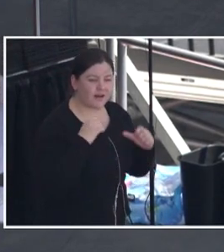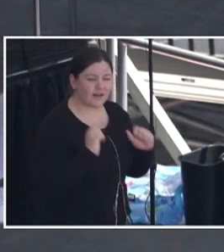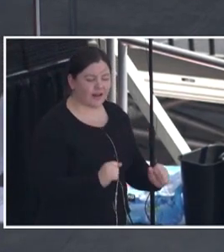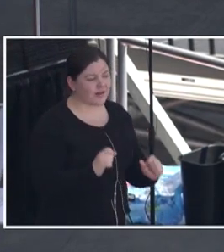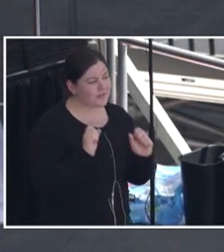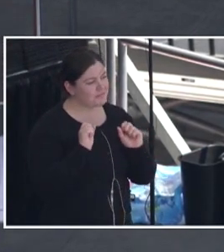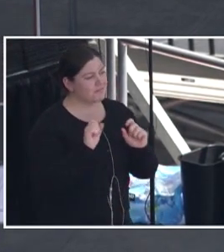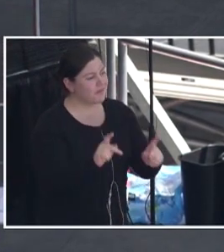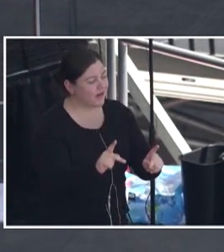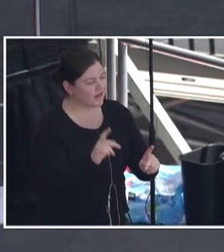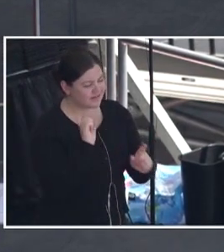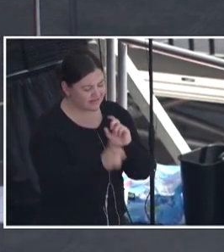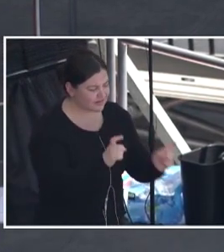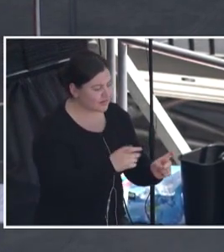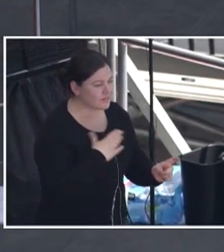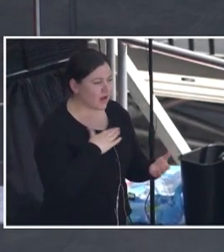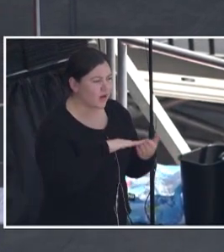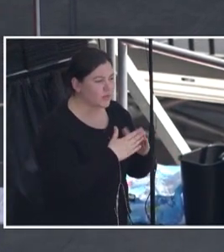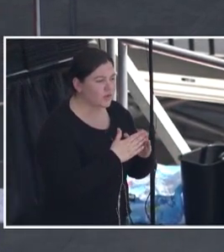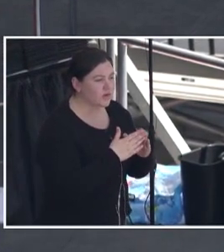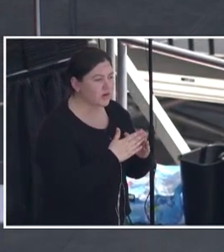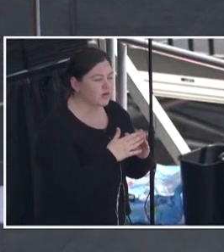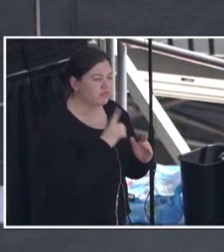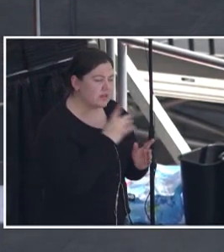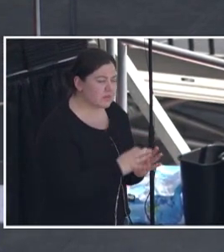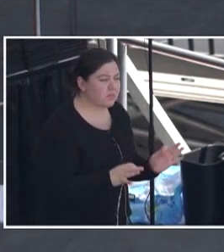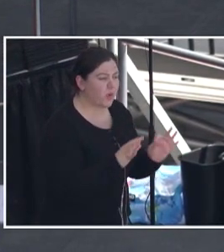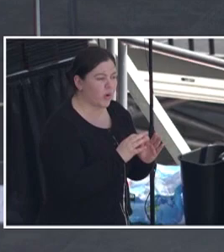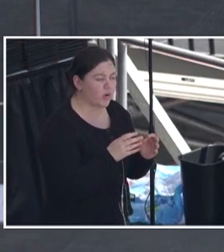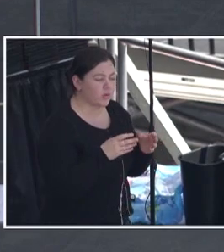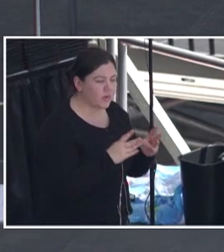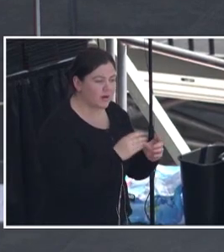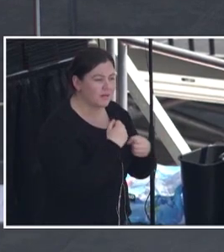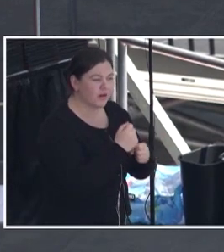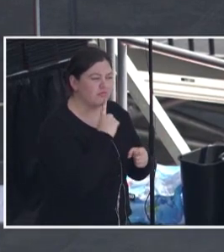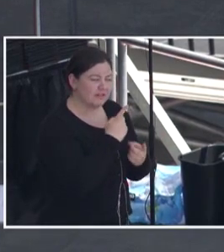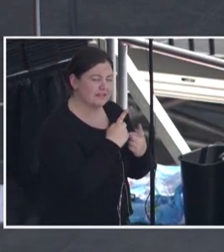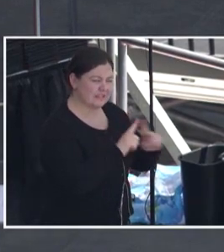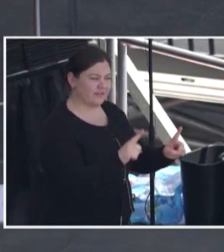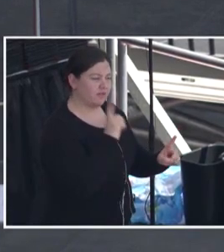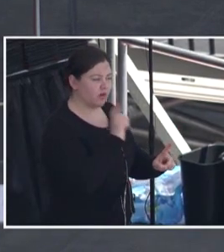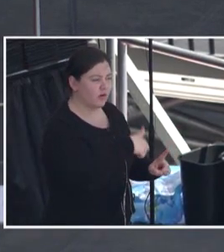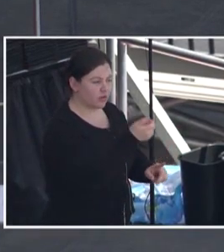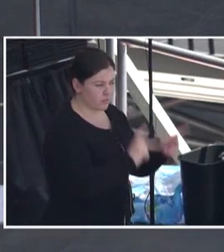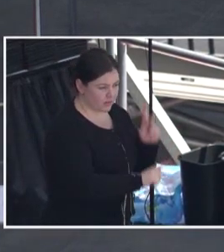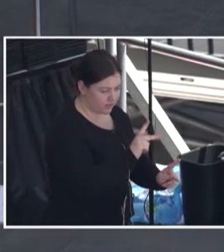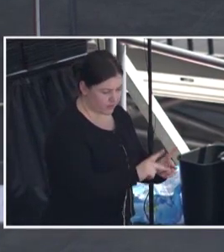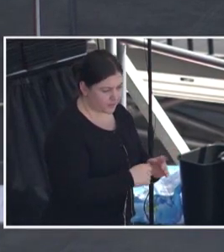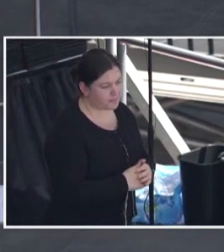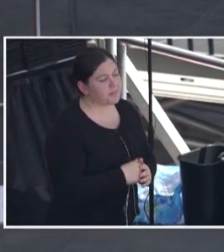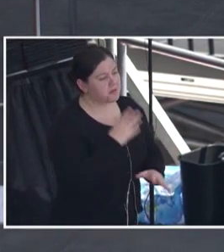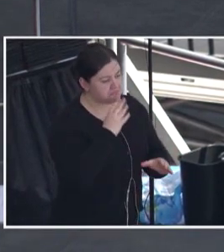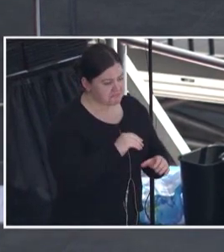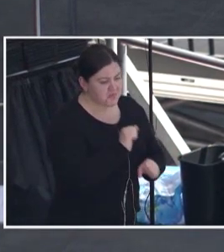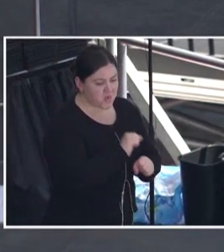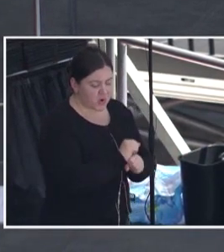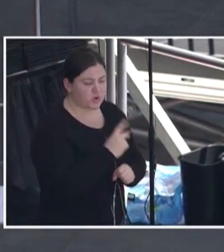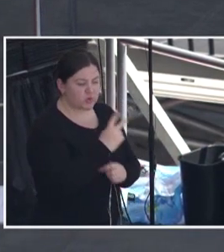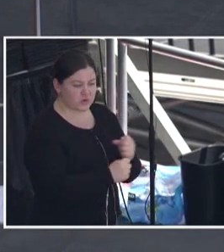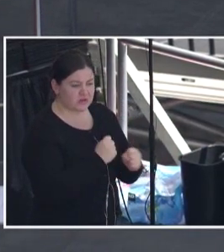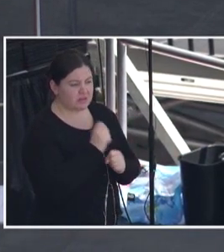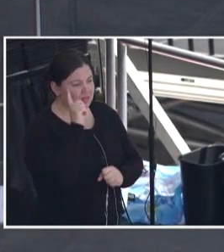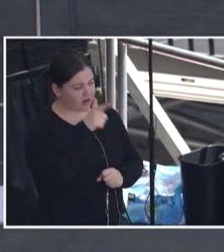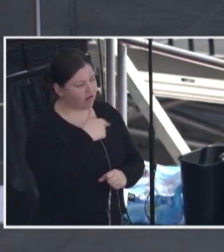that is meaningful and impactful. 2 years later, I ran for council successfully and